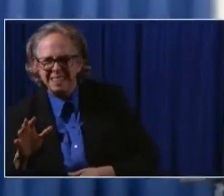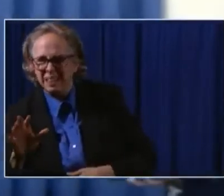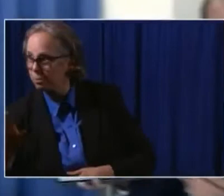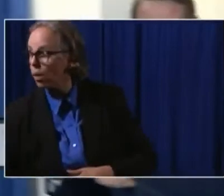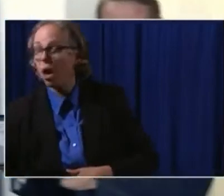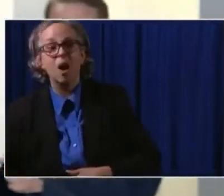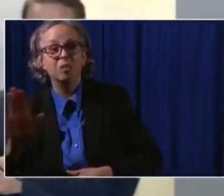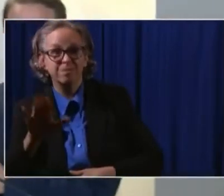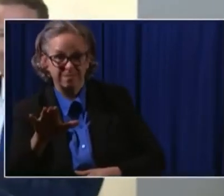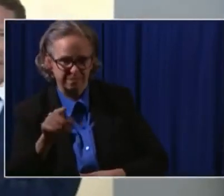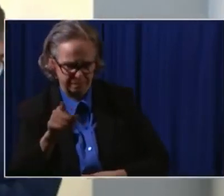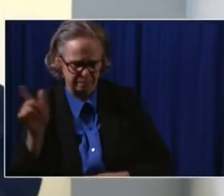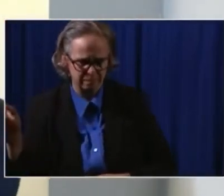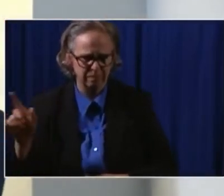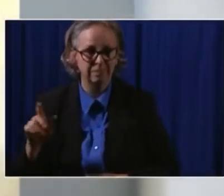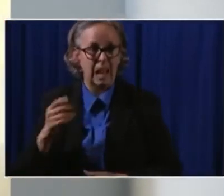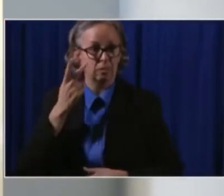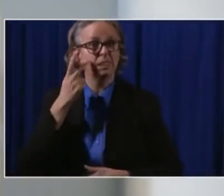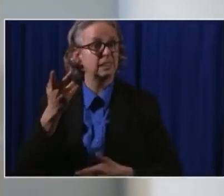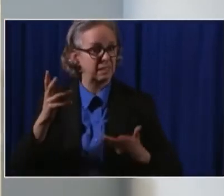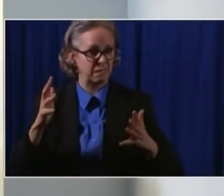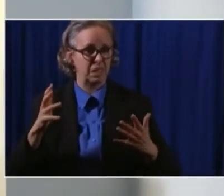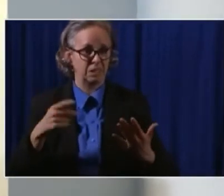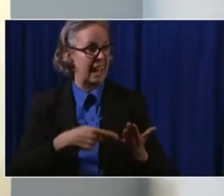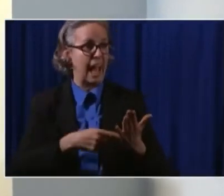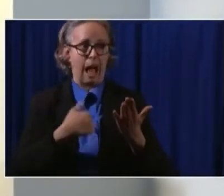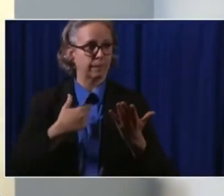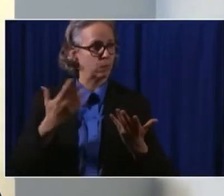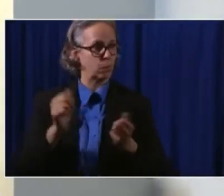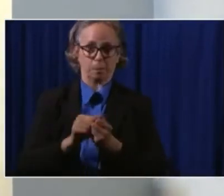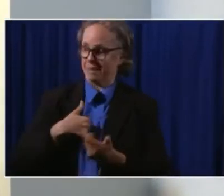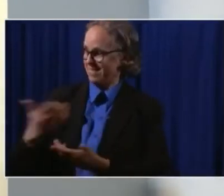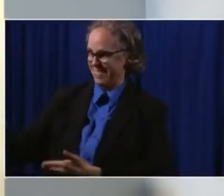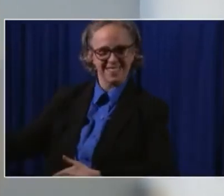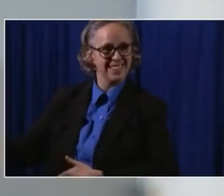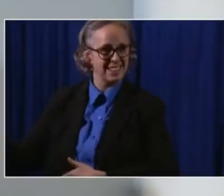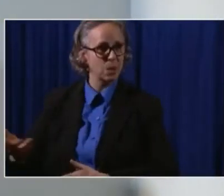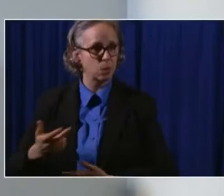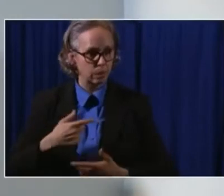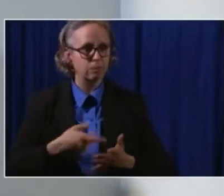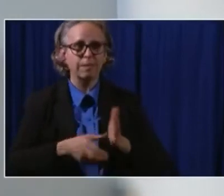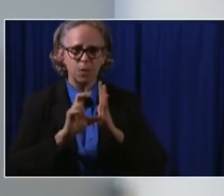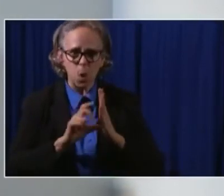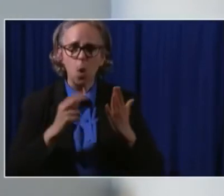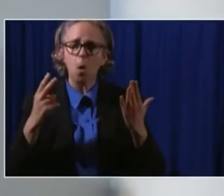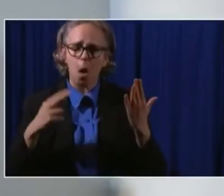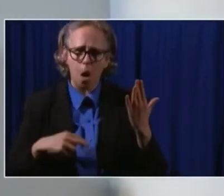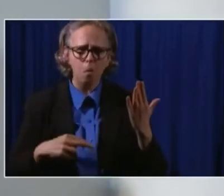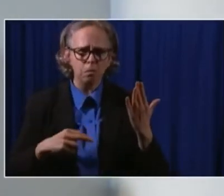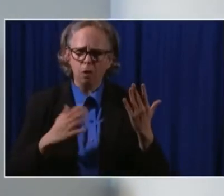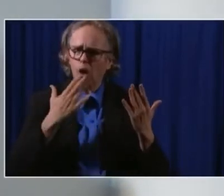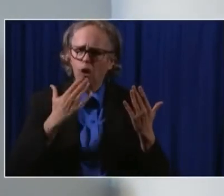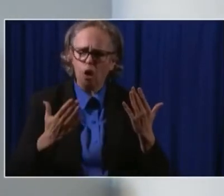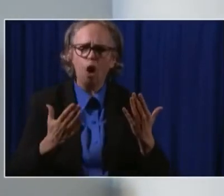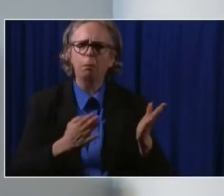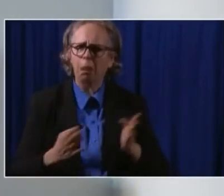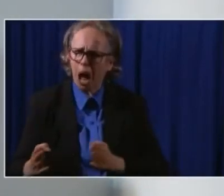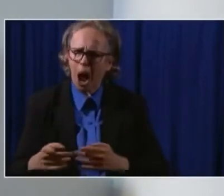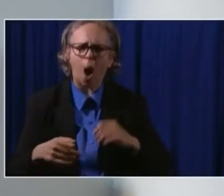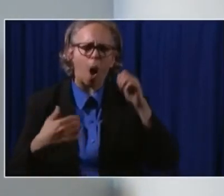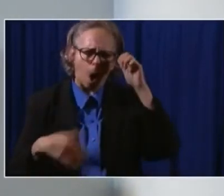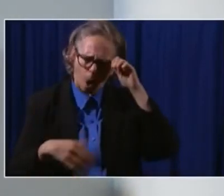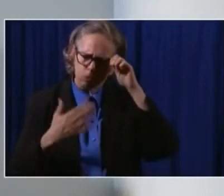I have seen it. It's right here on my iPad. So we're taking a look at their plan. They've done some great work. It's very helpful to